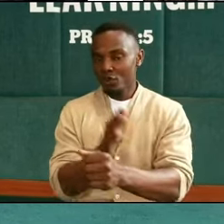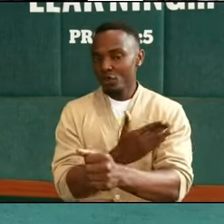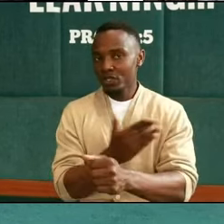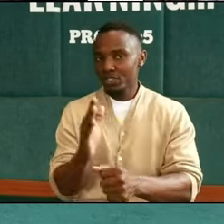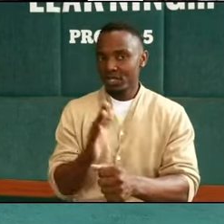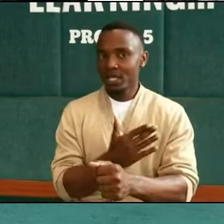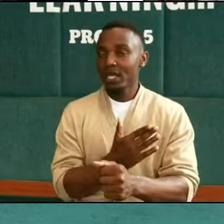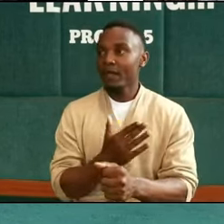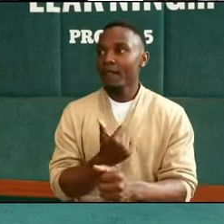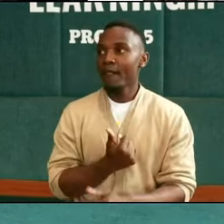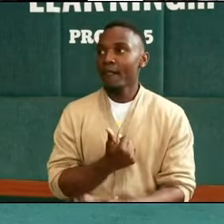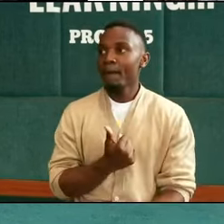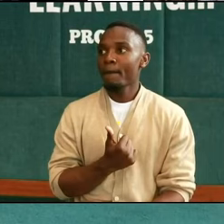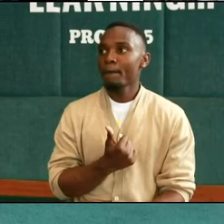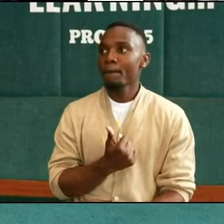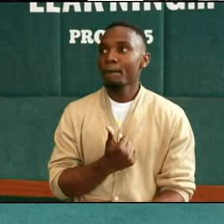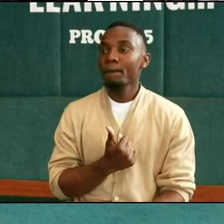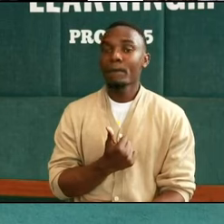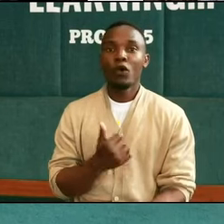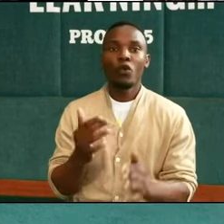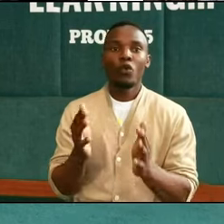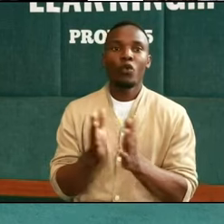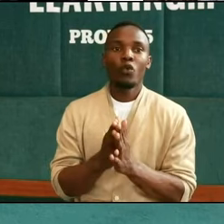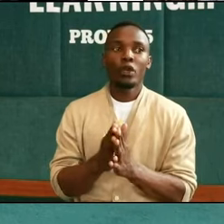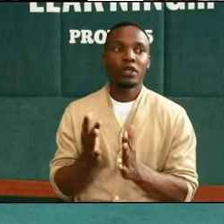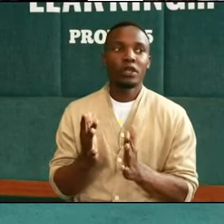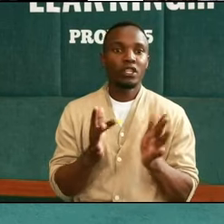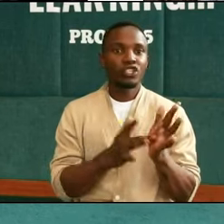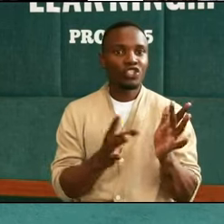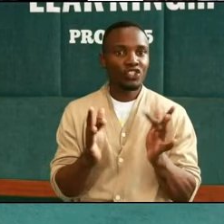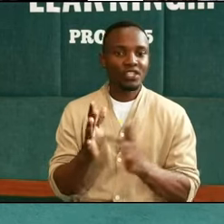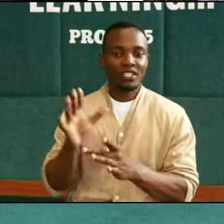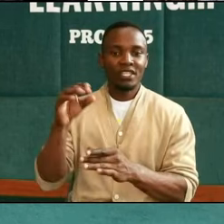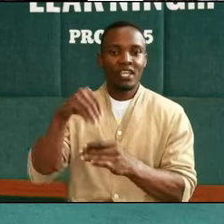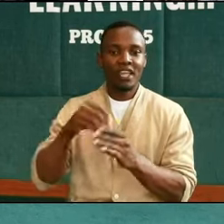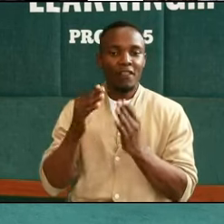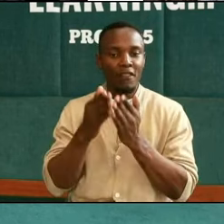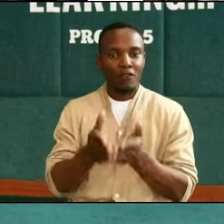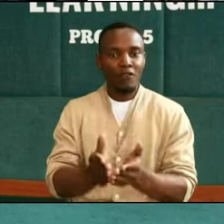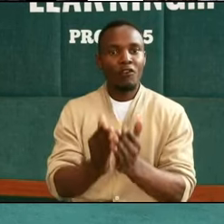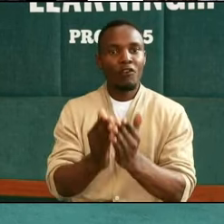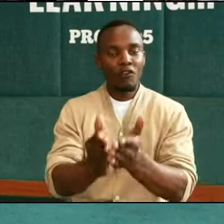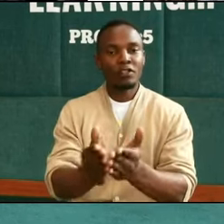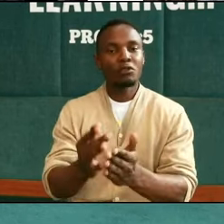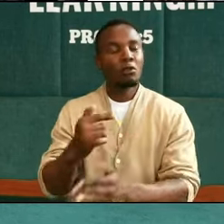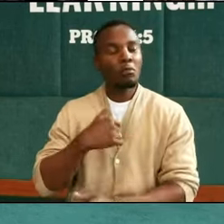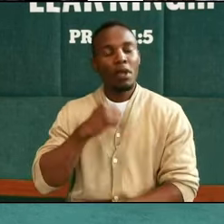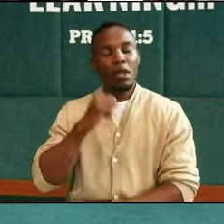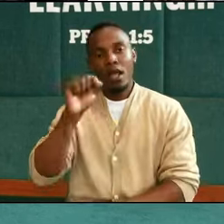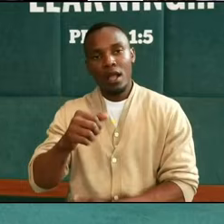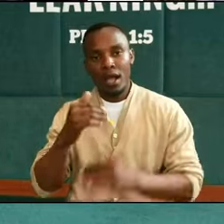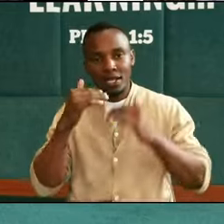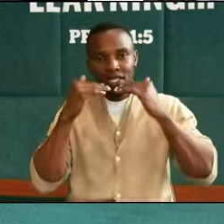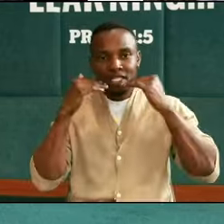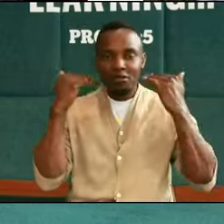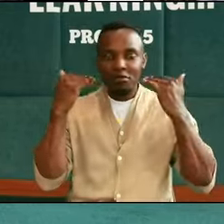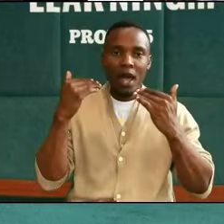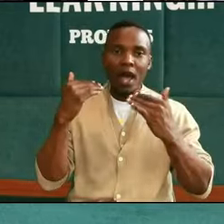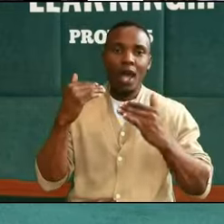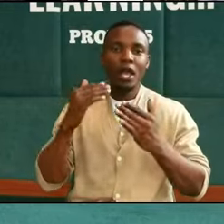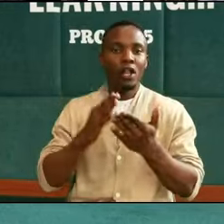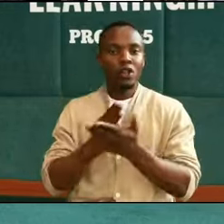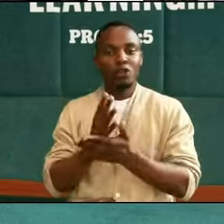in the vessel. We'll sing with Jesus in the vessel. With Jesus in the vessel, I can smile at the